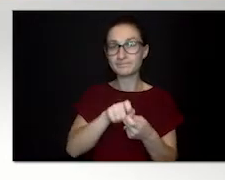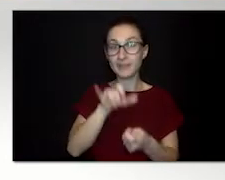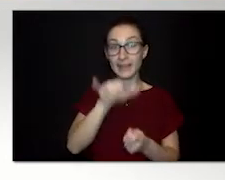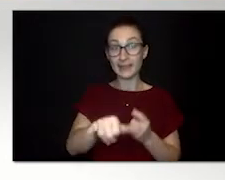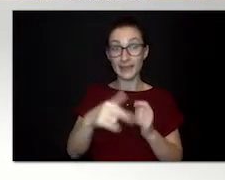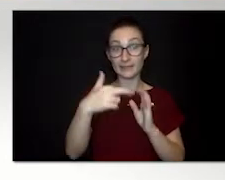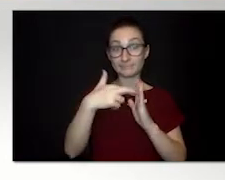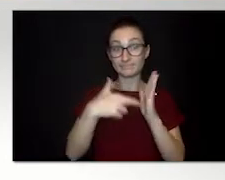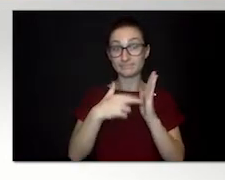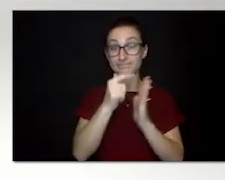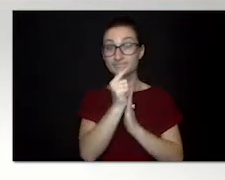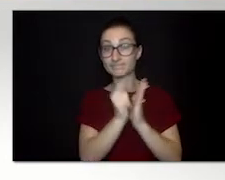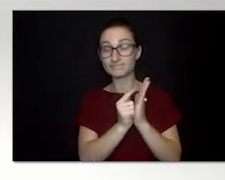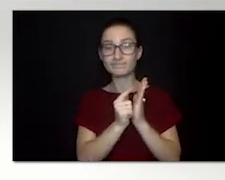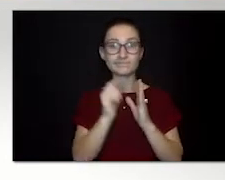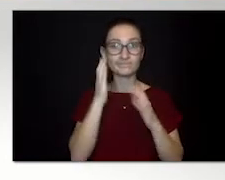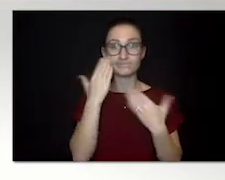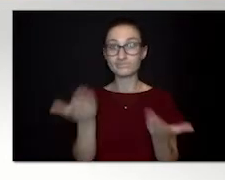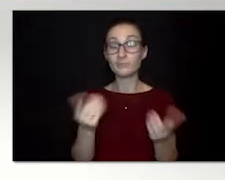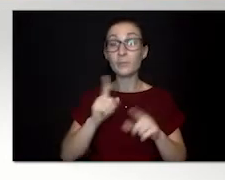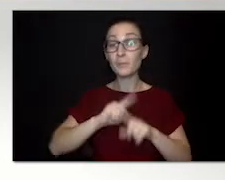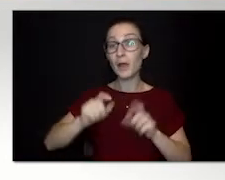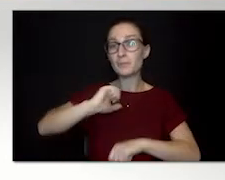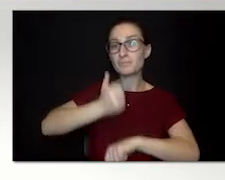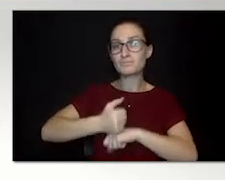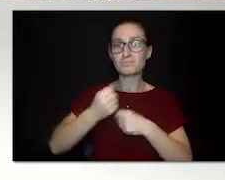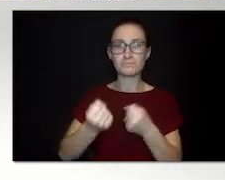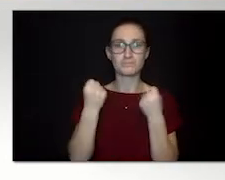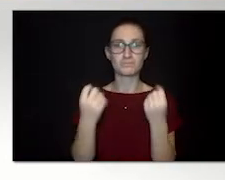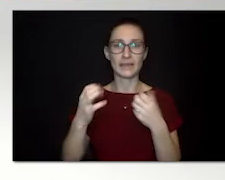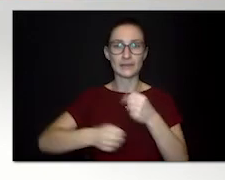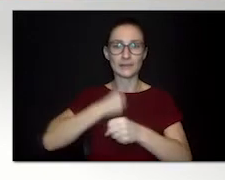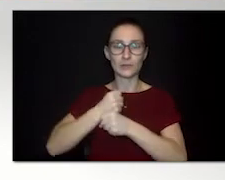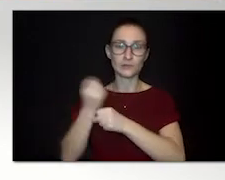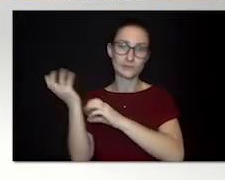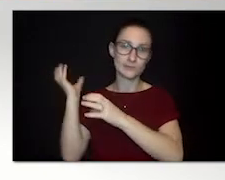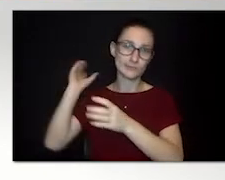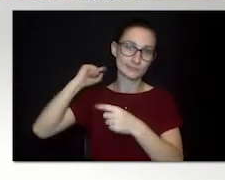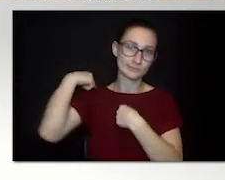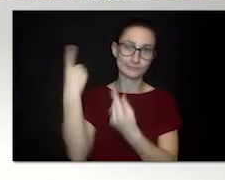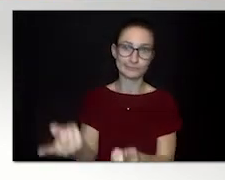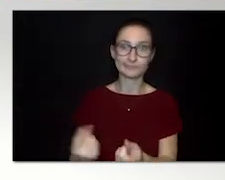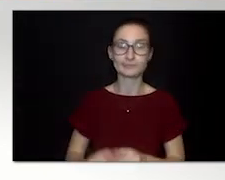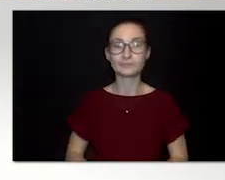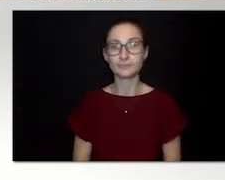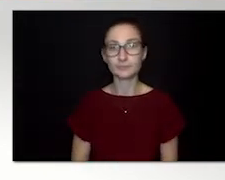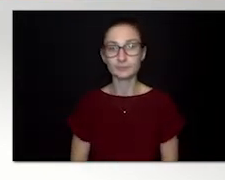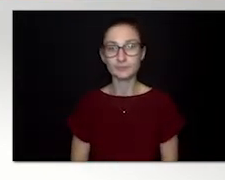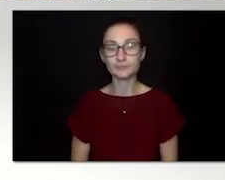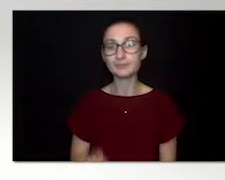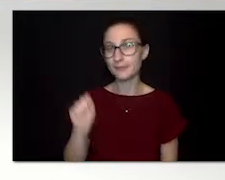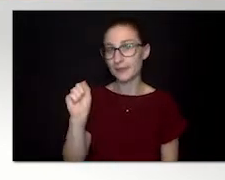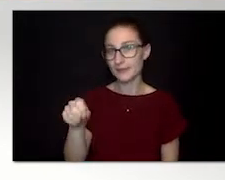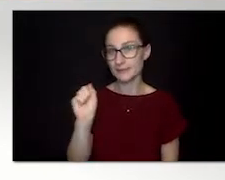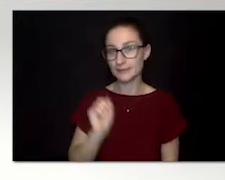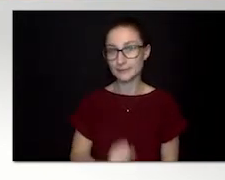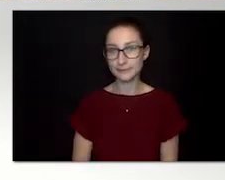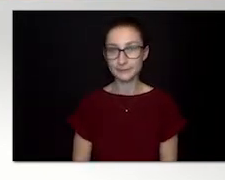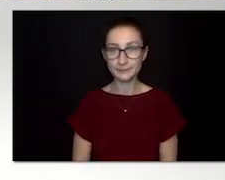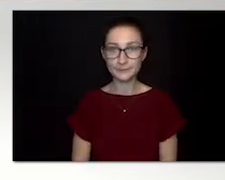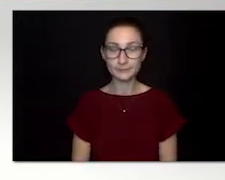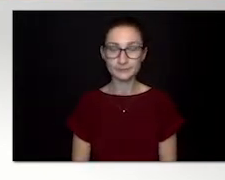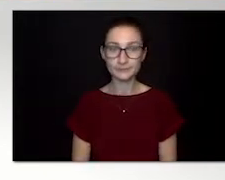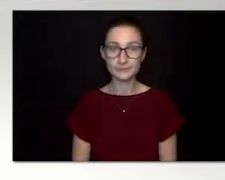this part of the statute came into being. It's been that way for a significant number of years, though. More than 5? Yes.